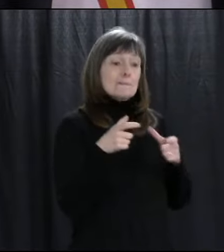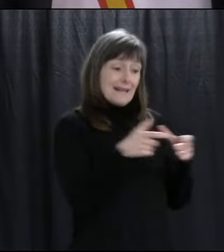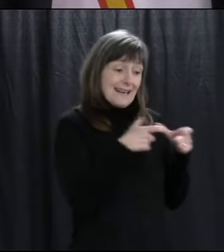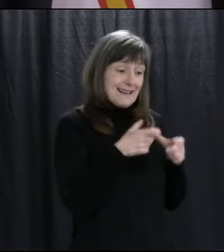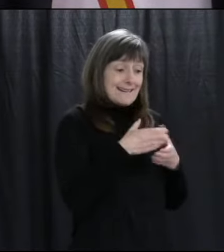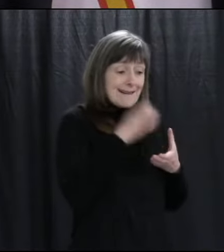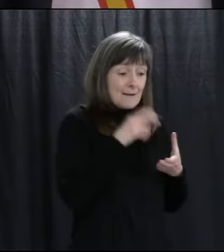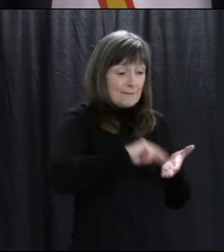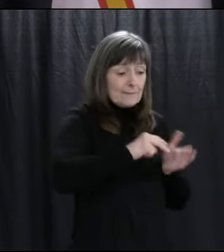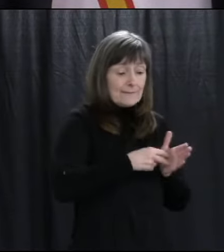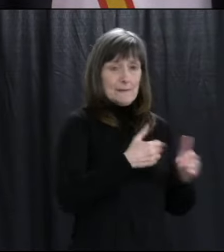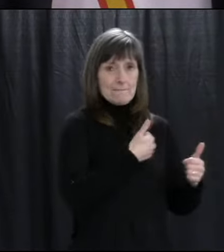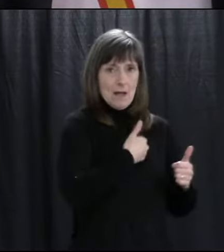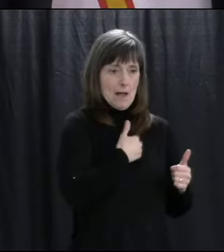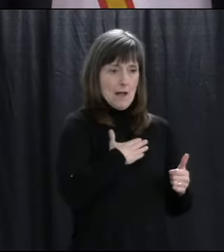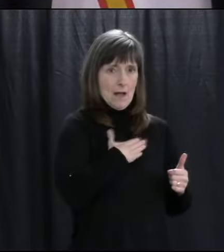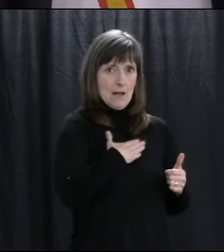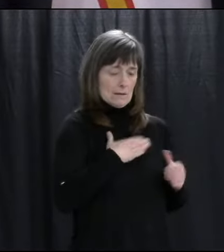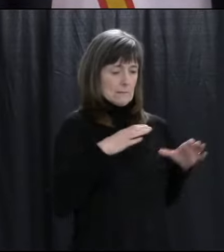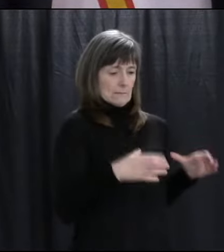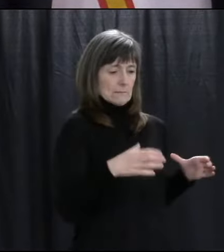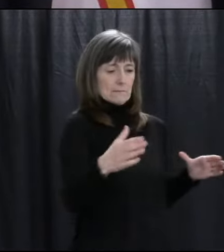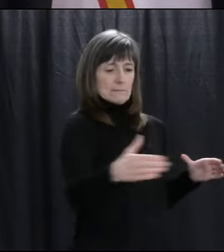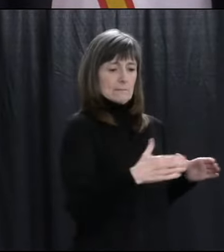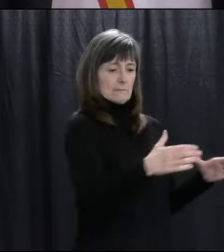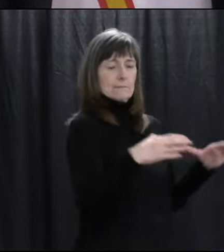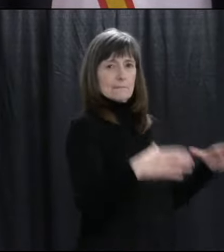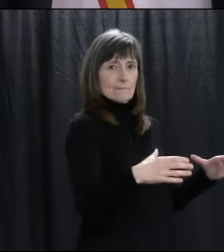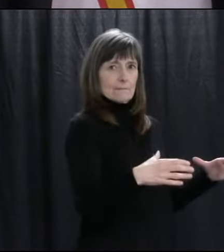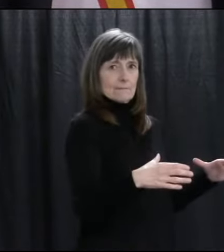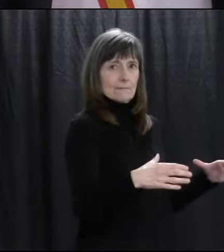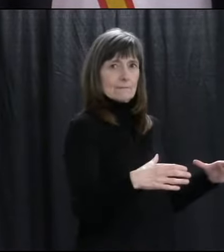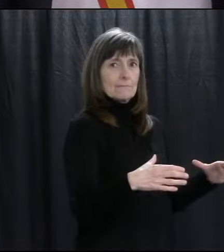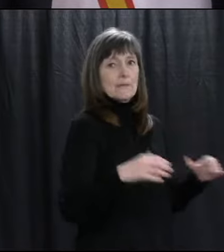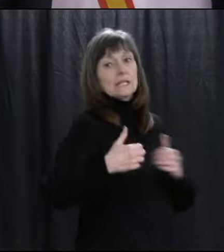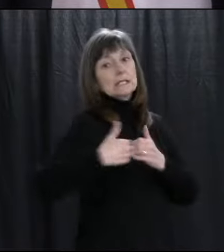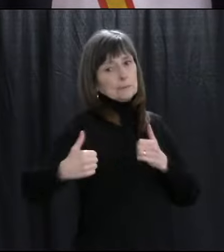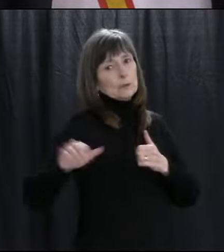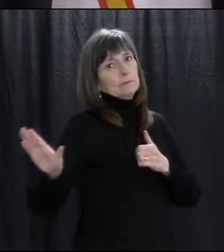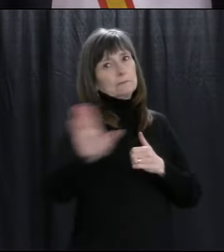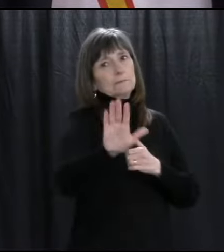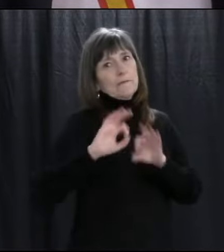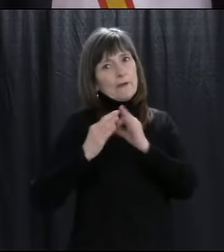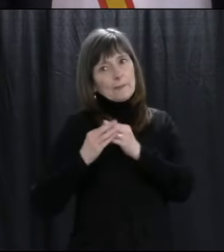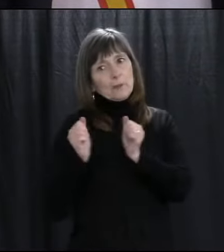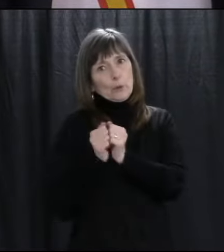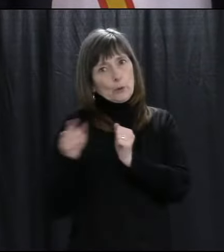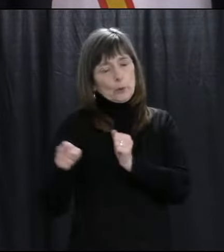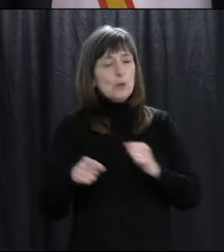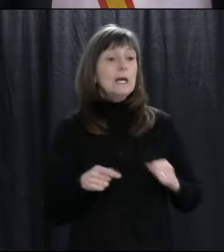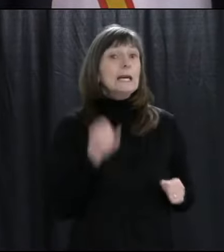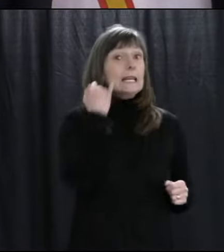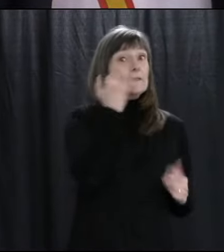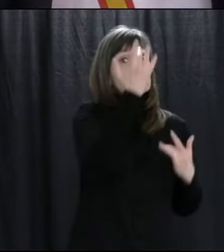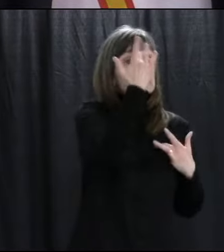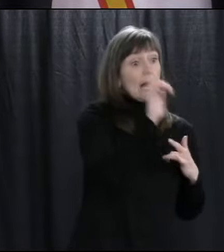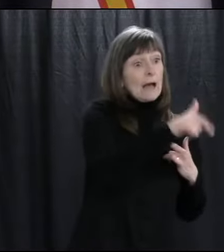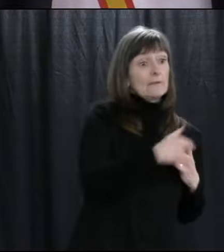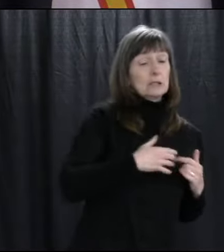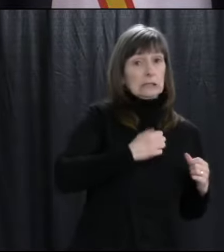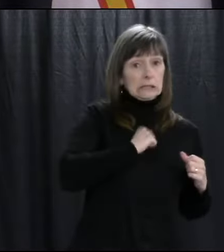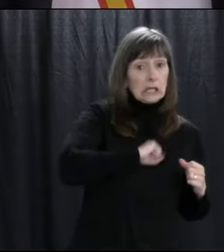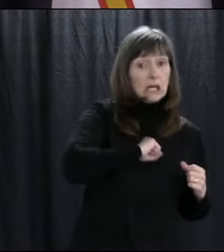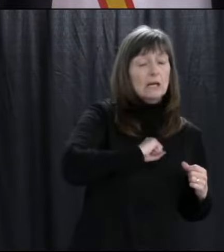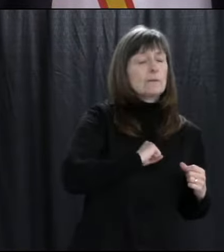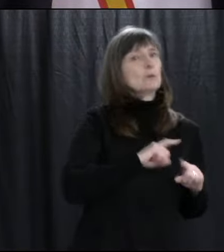as possible. If you become symptomatic, of course, that's a much more important to do. And follow-up question